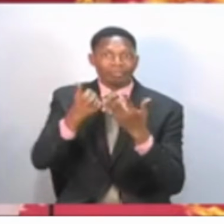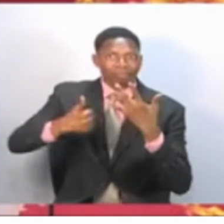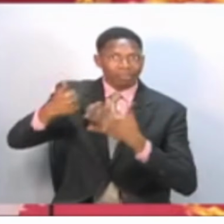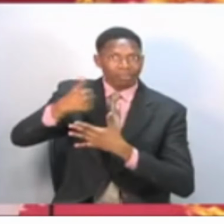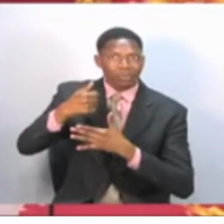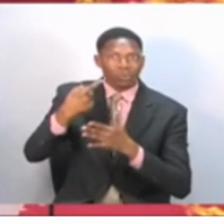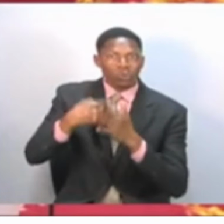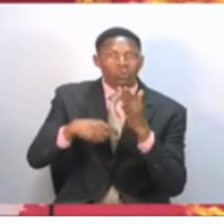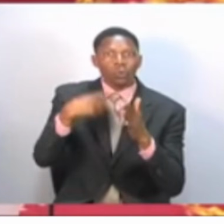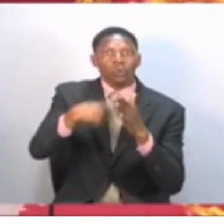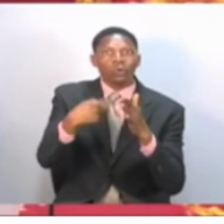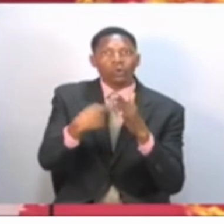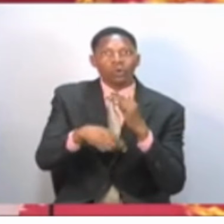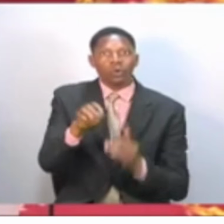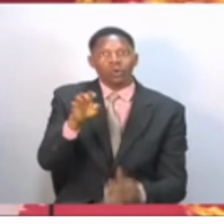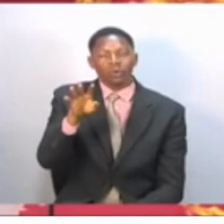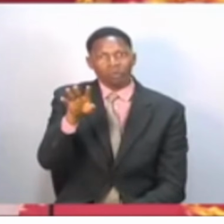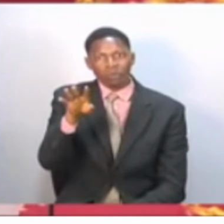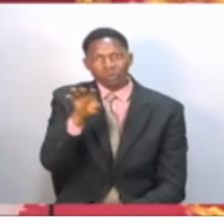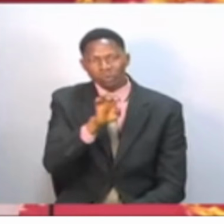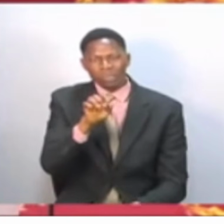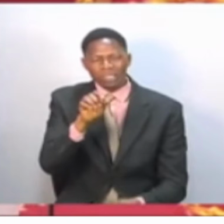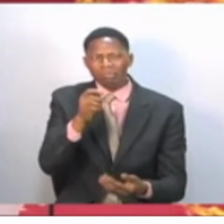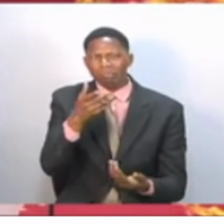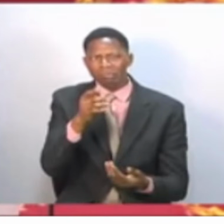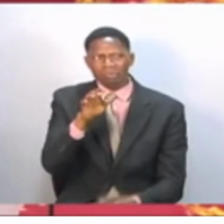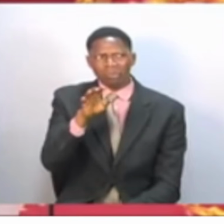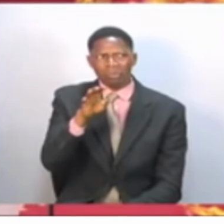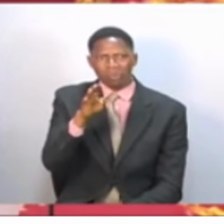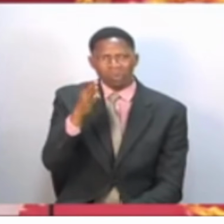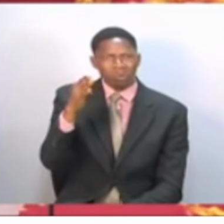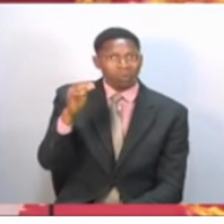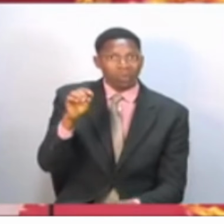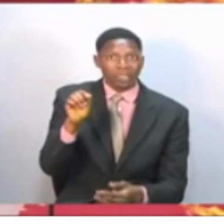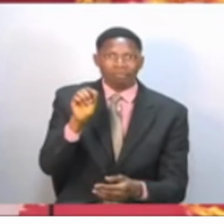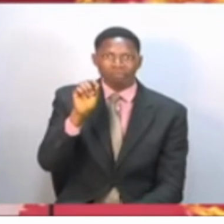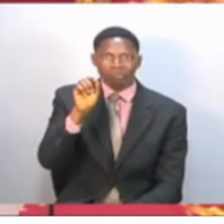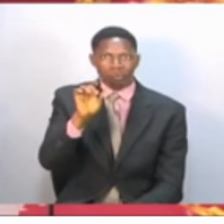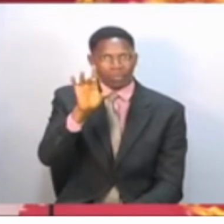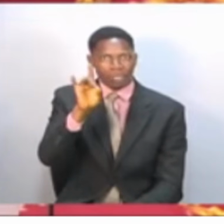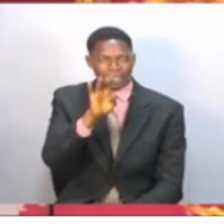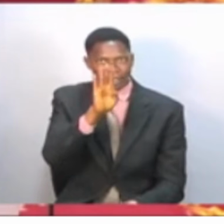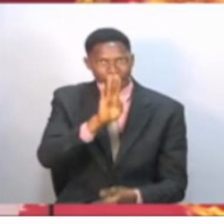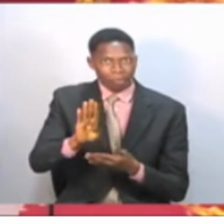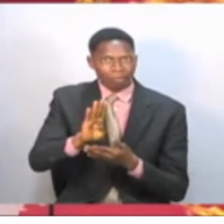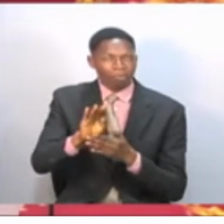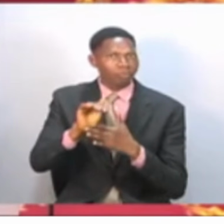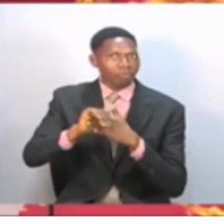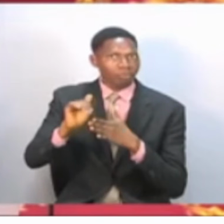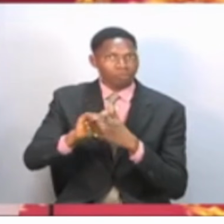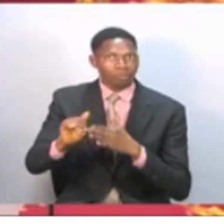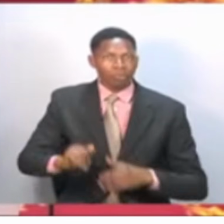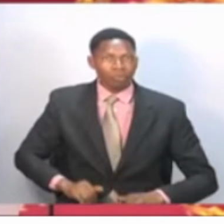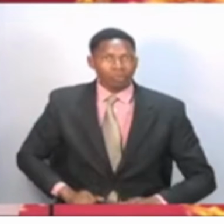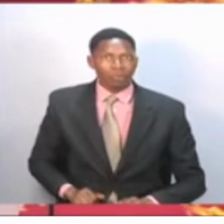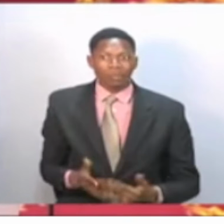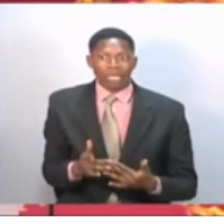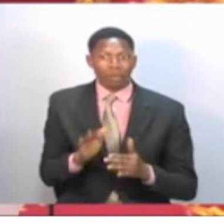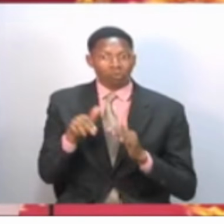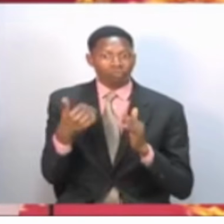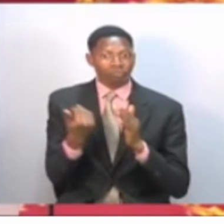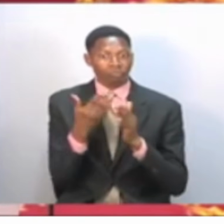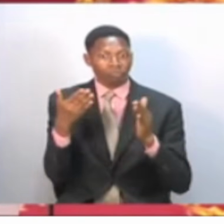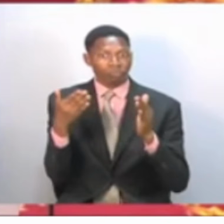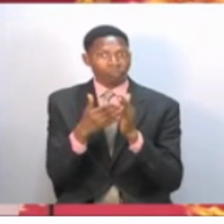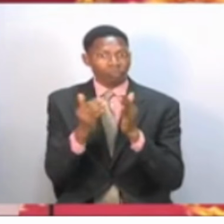of 14.8 billion Ghana cedi. Mr. Speaker, given the scale, urgency, and national importance of these projects,